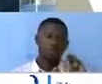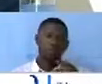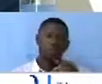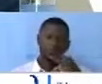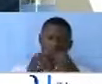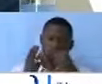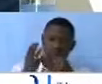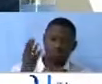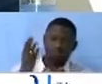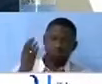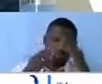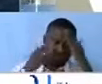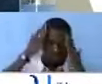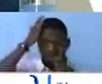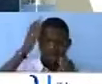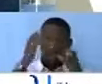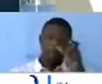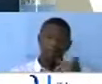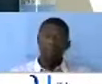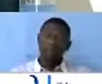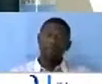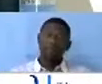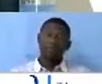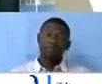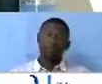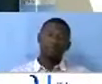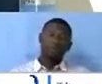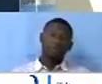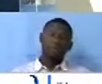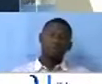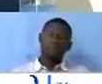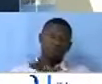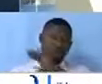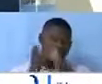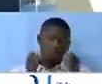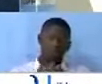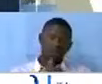Faring Sanyang, Pierre Mendy, and Alujo,